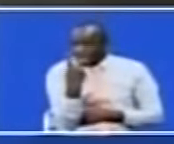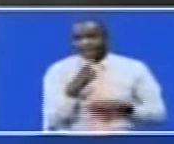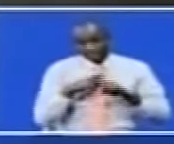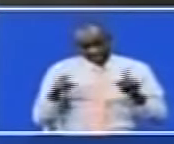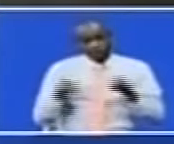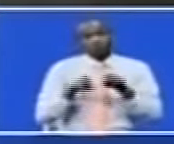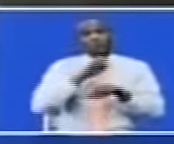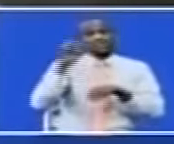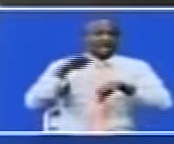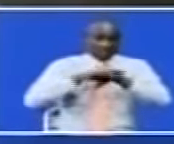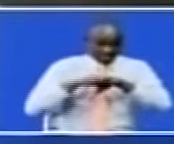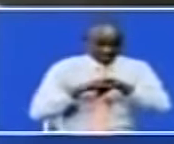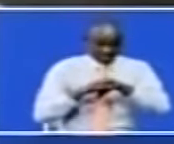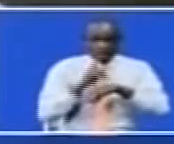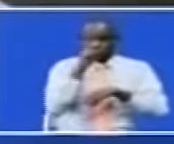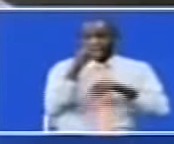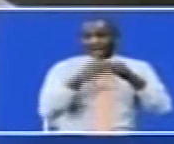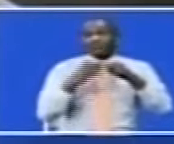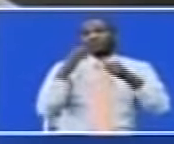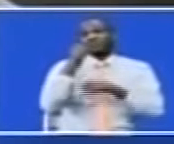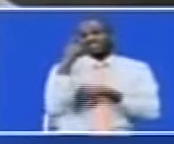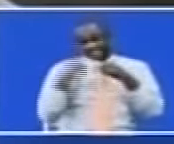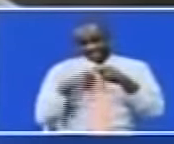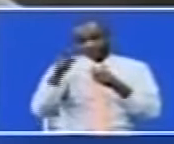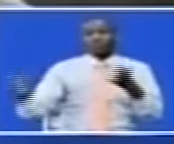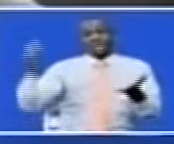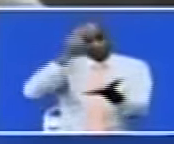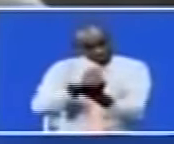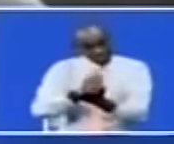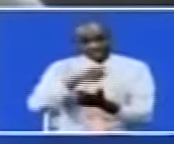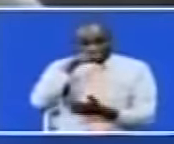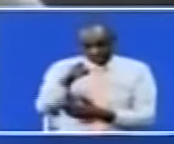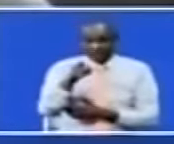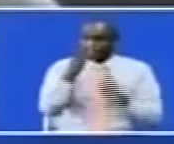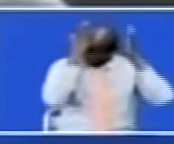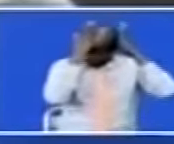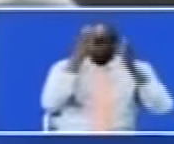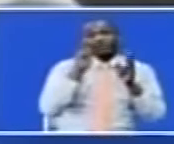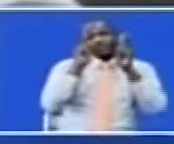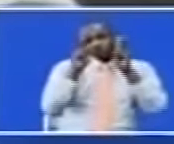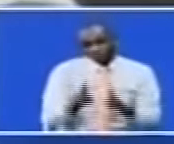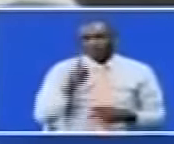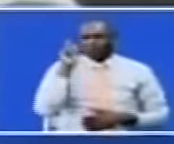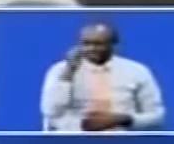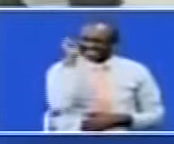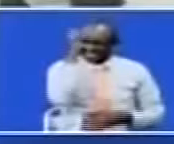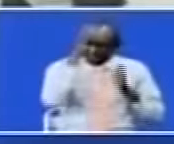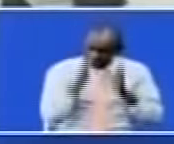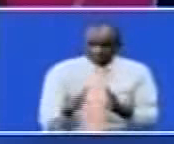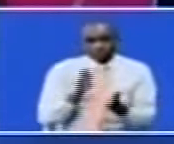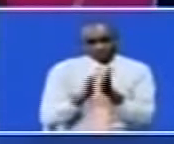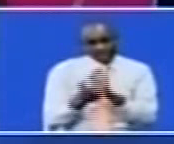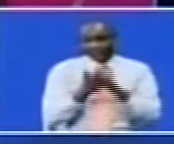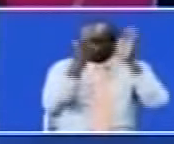in East Africa. November 1956, he was appointed as the auxiliary bishop of Kisumu, the first Kenyan to be elevated